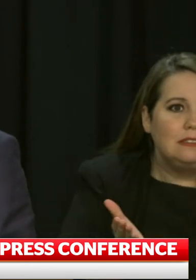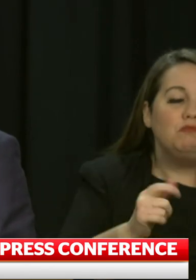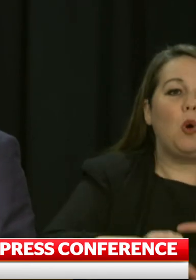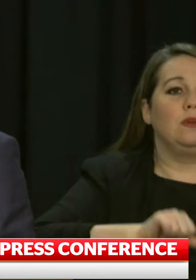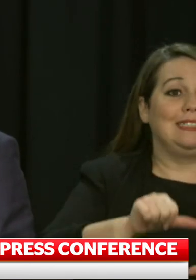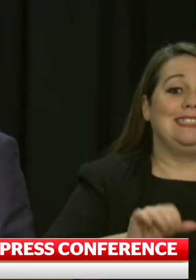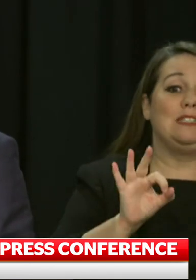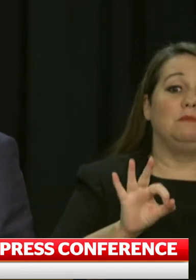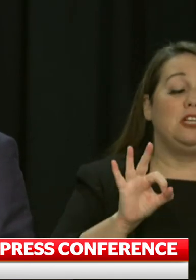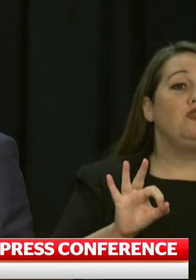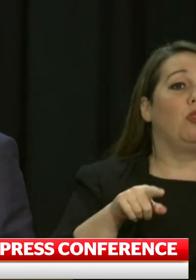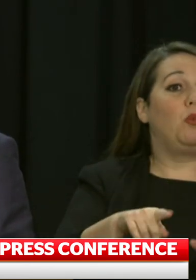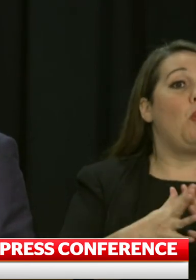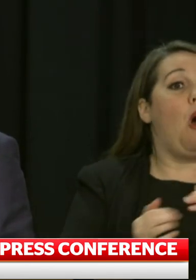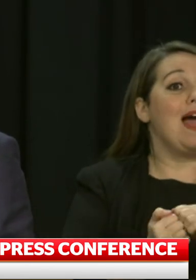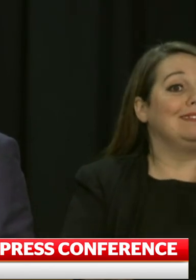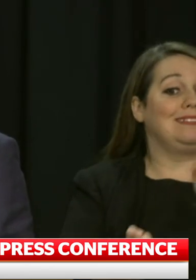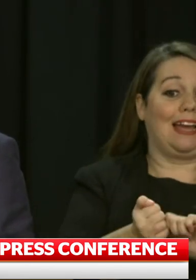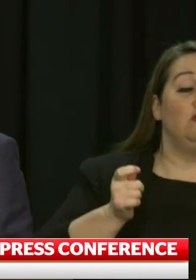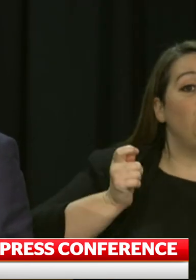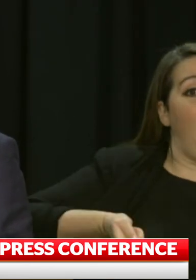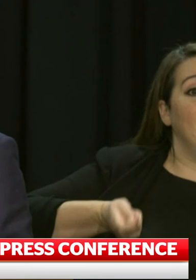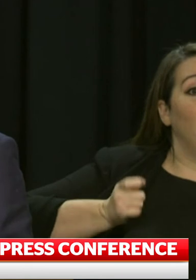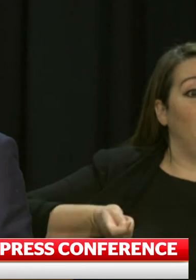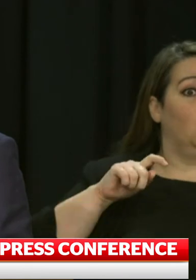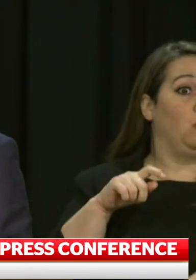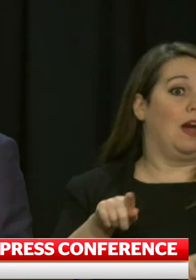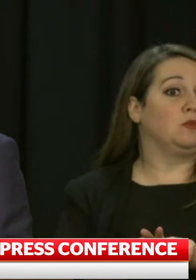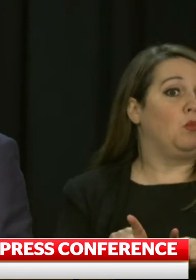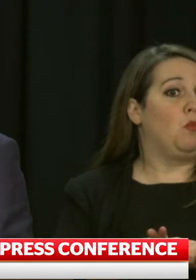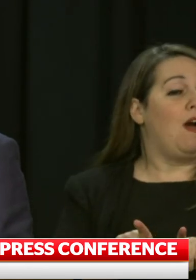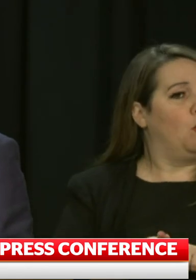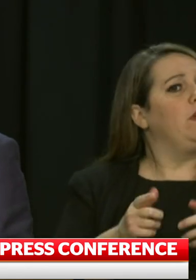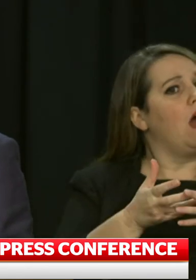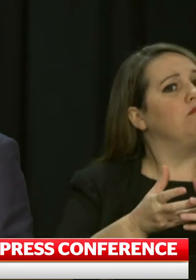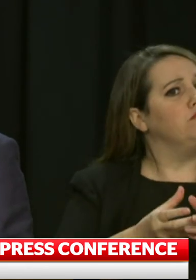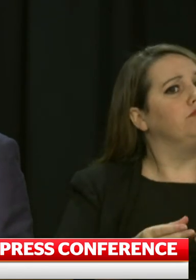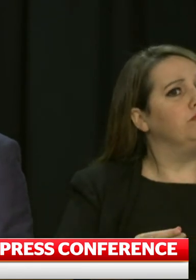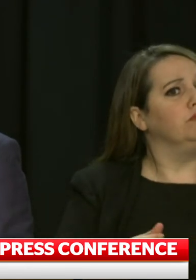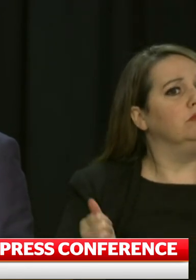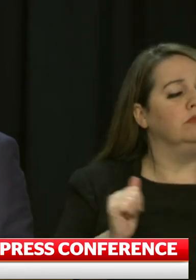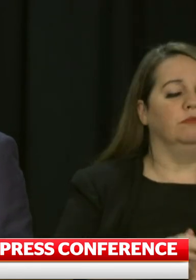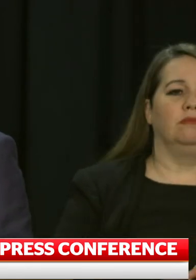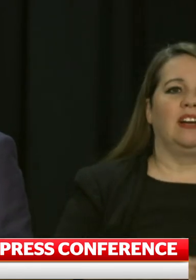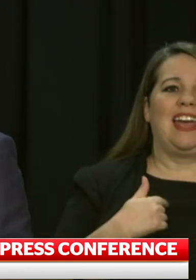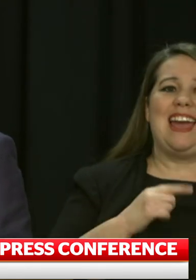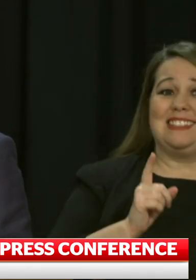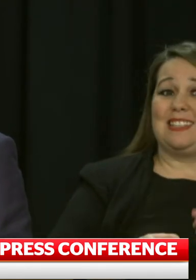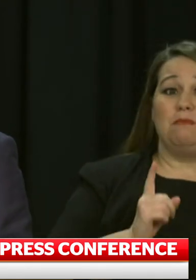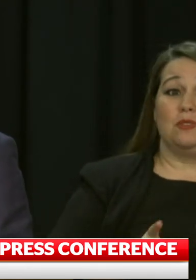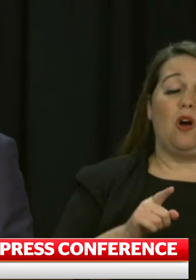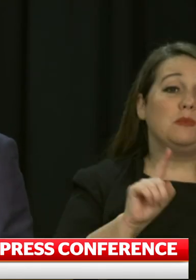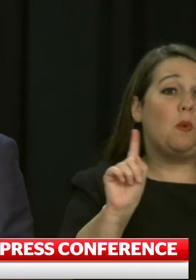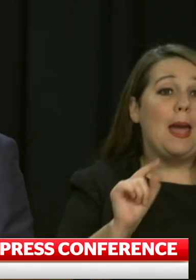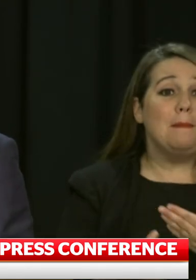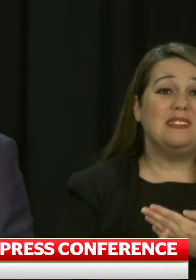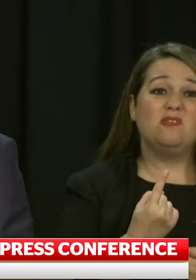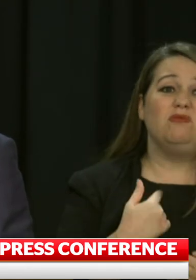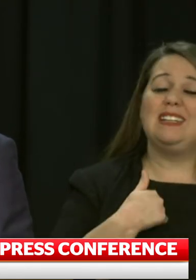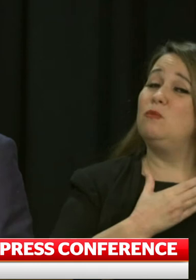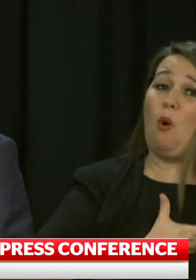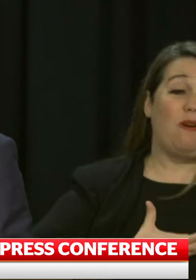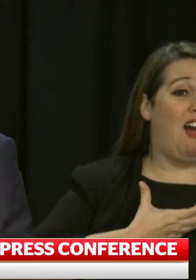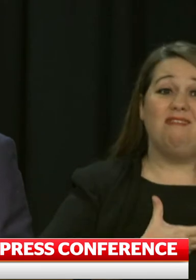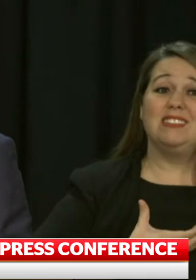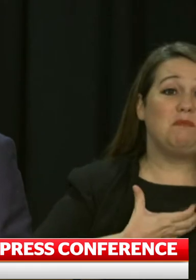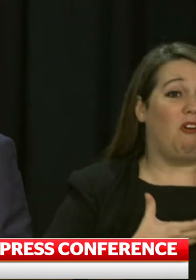Tribunal. And I think that whilst from time to time that results in uncomfortable conversations, I think it's a process